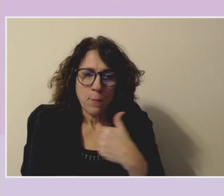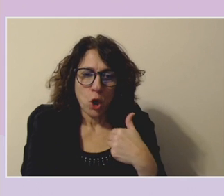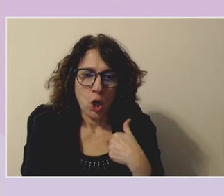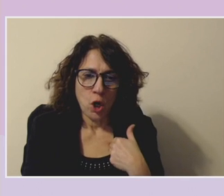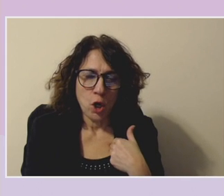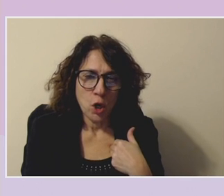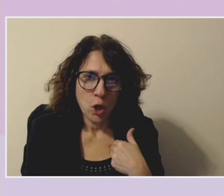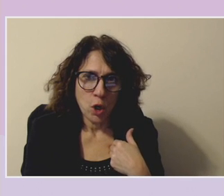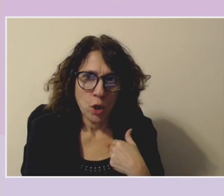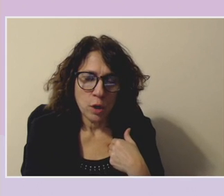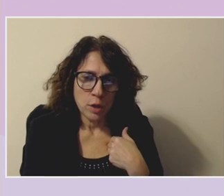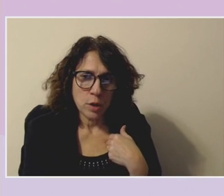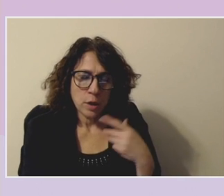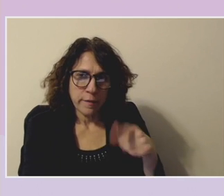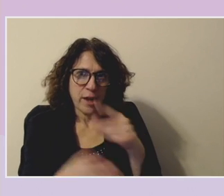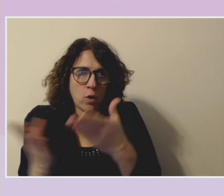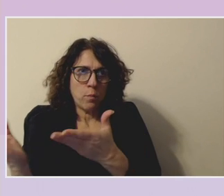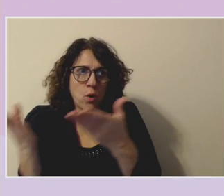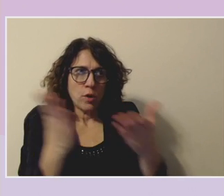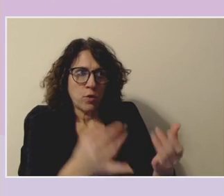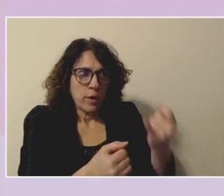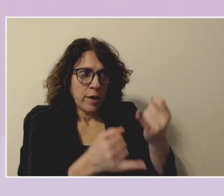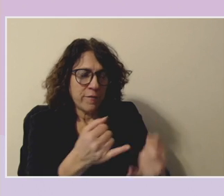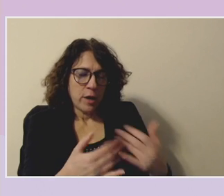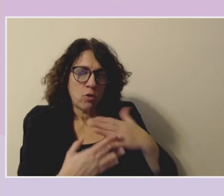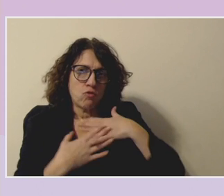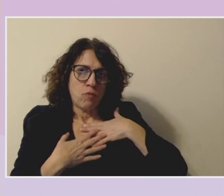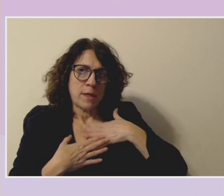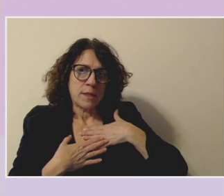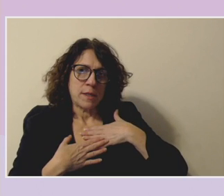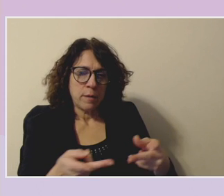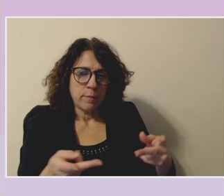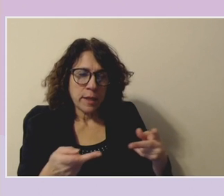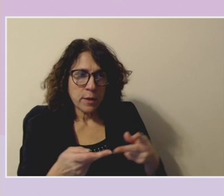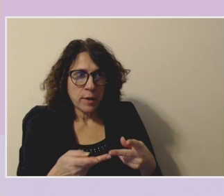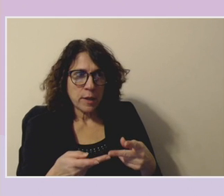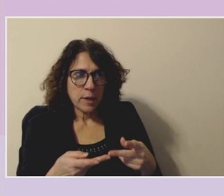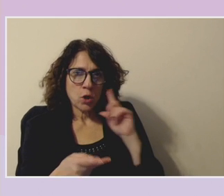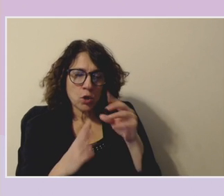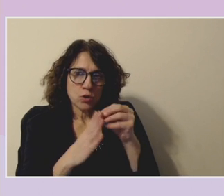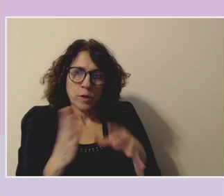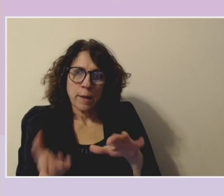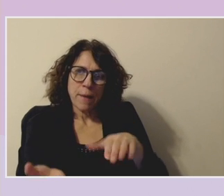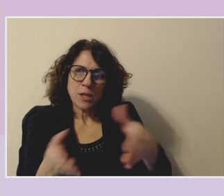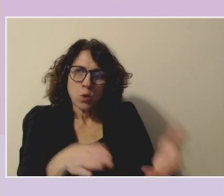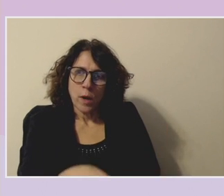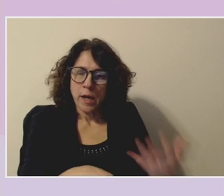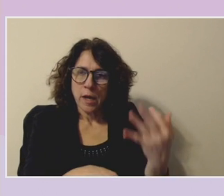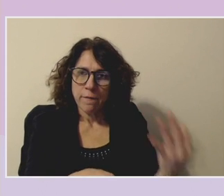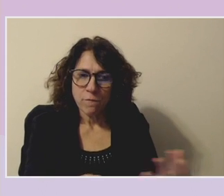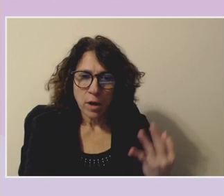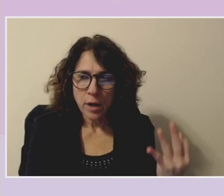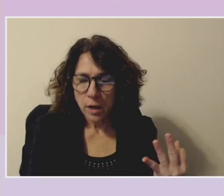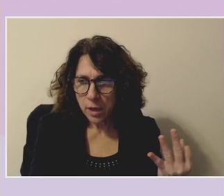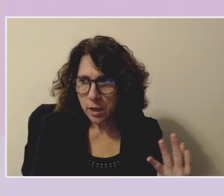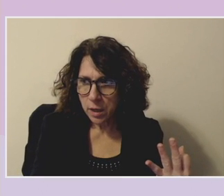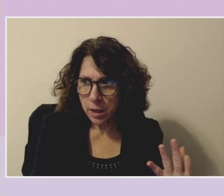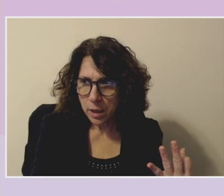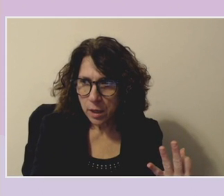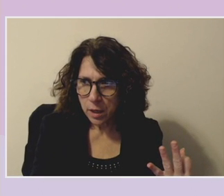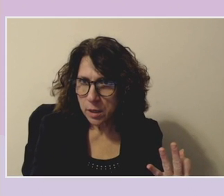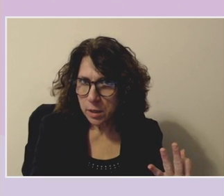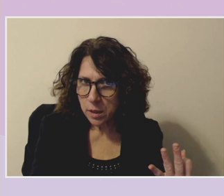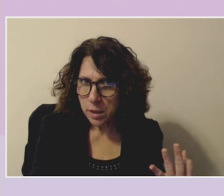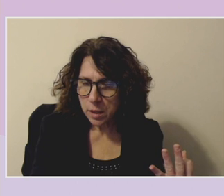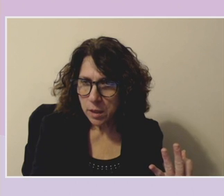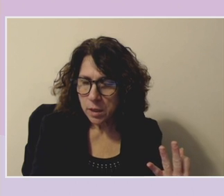take it to their final resting place. I mean, and we could hear about a student who passed away on Friday, but by the time they come to